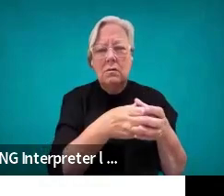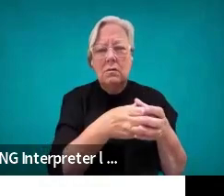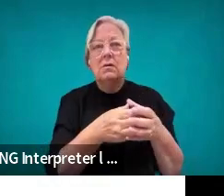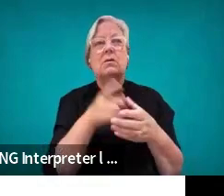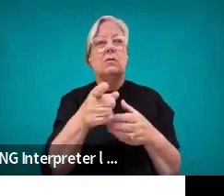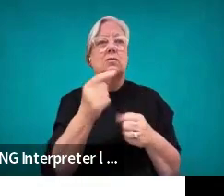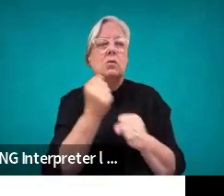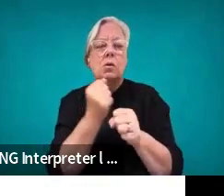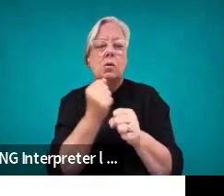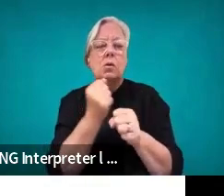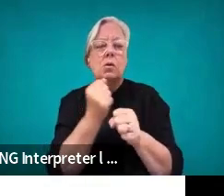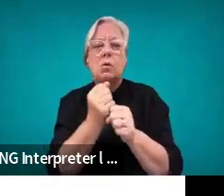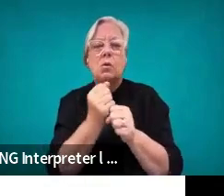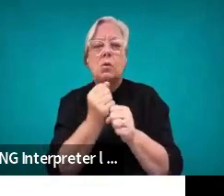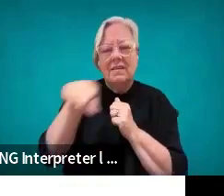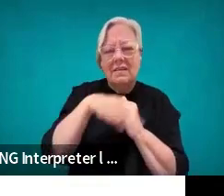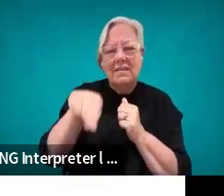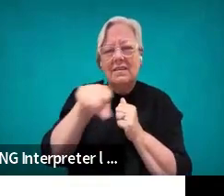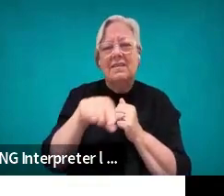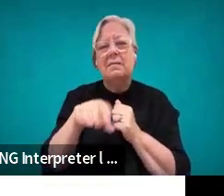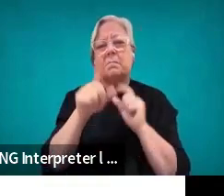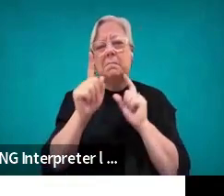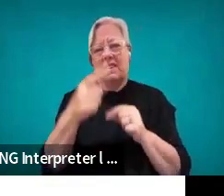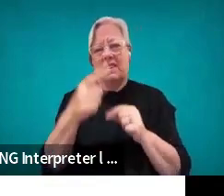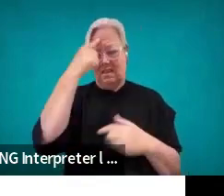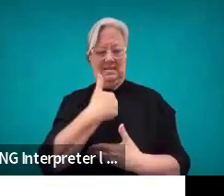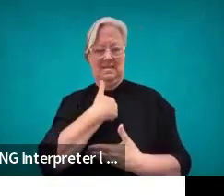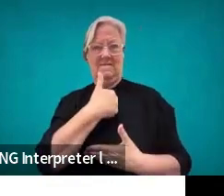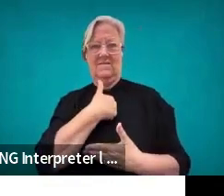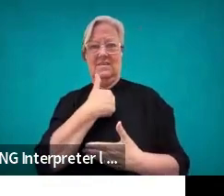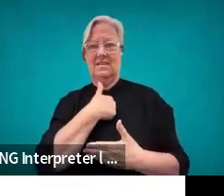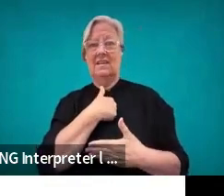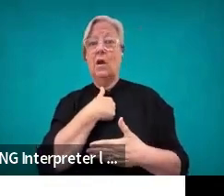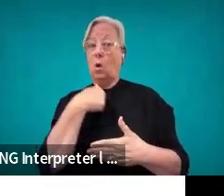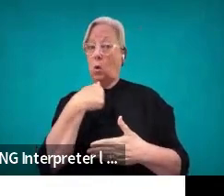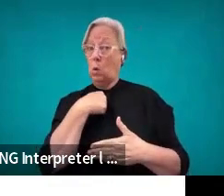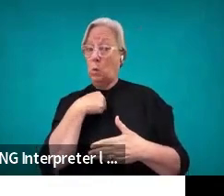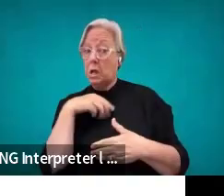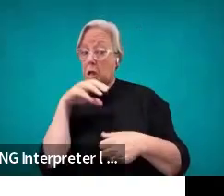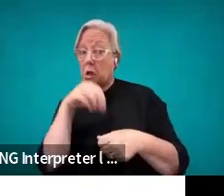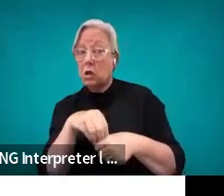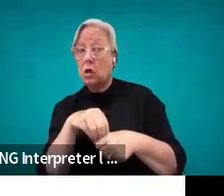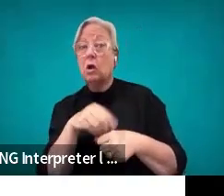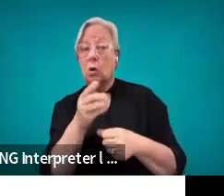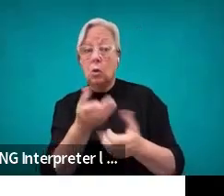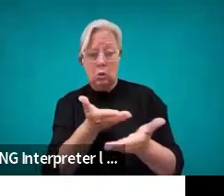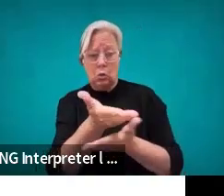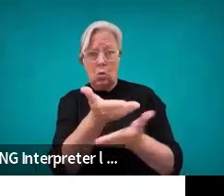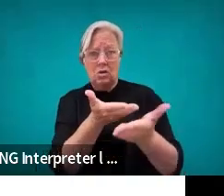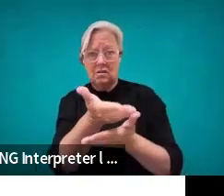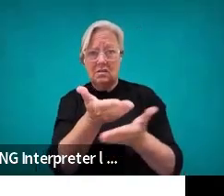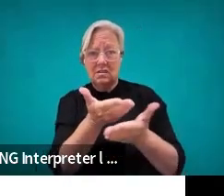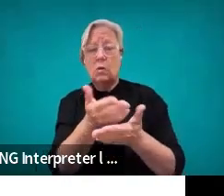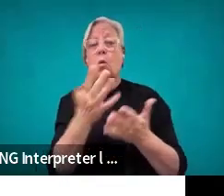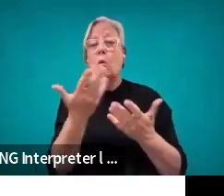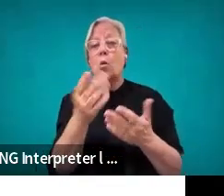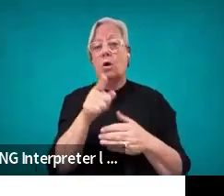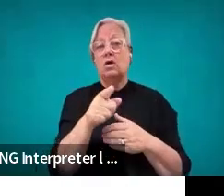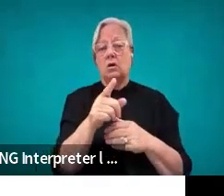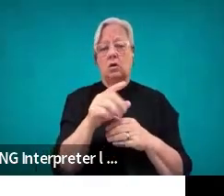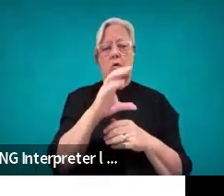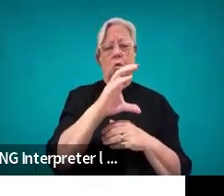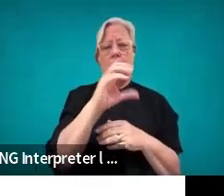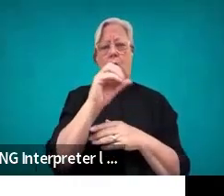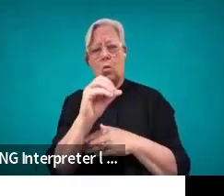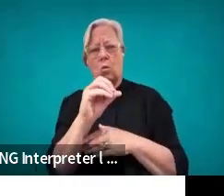feminist spaces is we need to be mindful of ourselves. If we actually mean consultation, we say consultation. And if we mean co-design, we